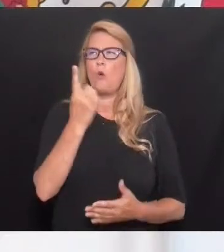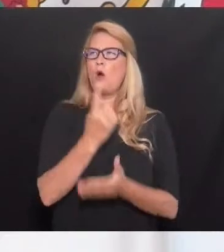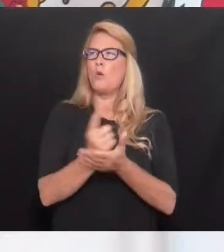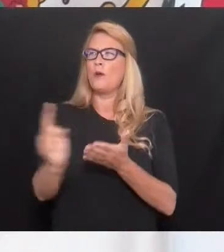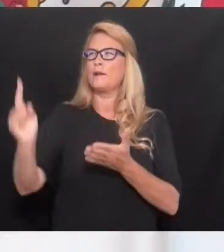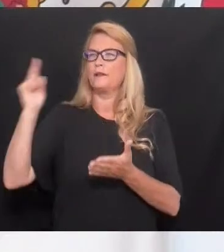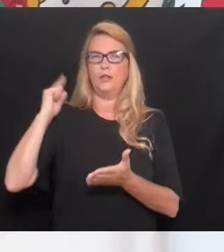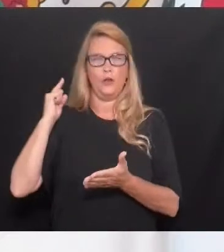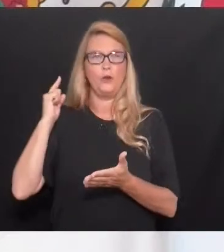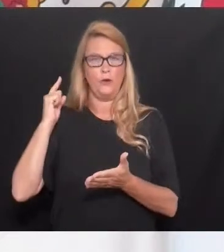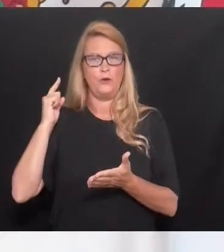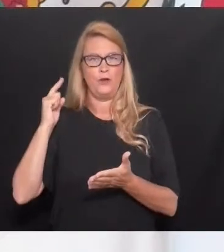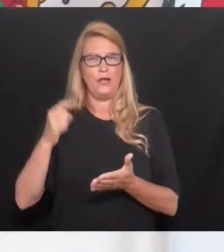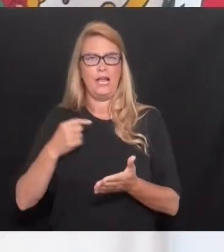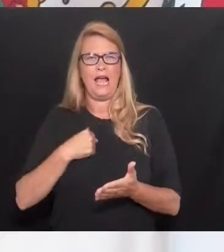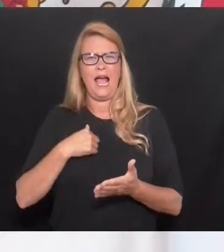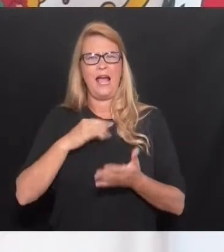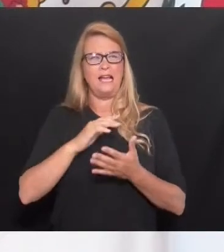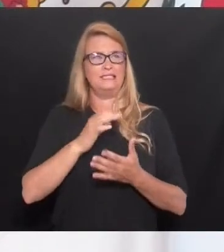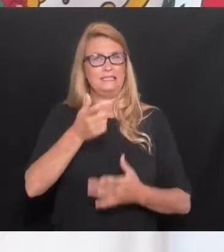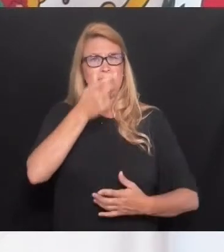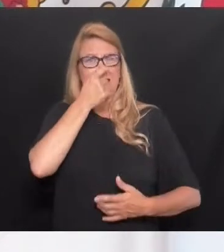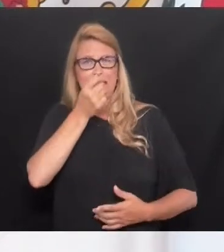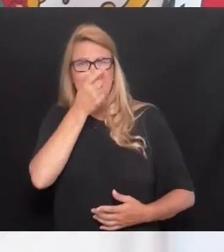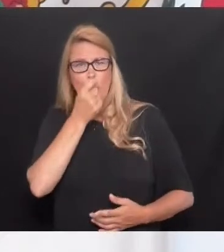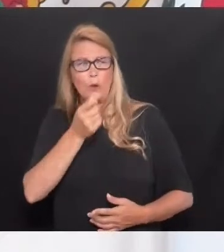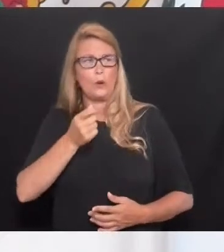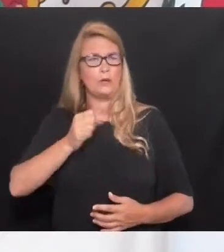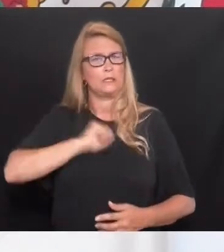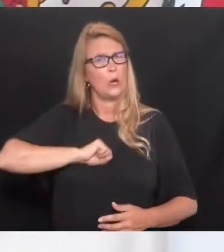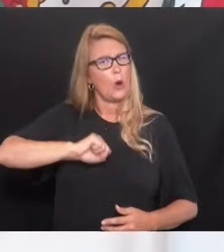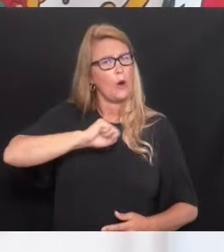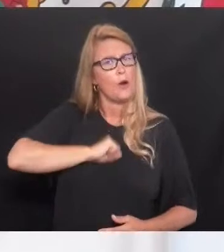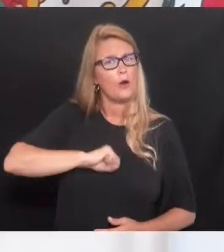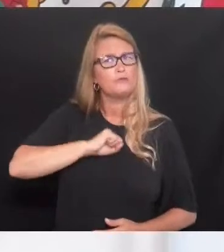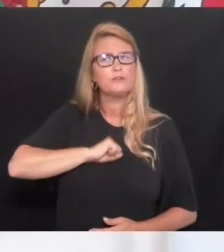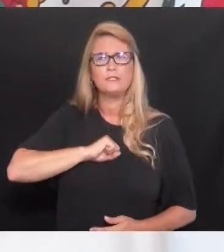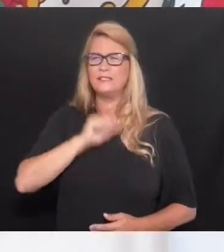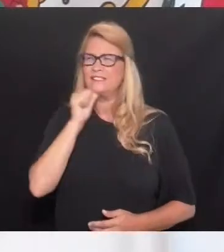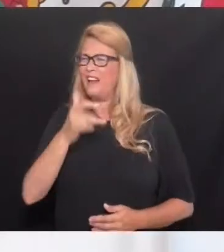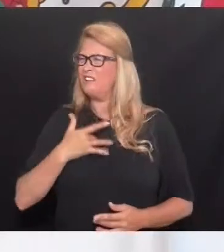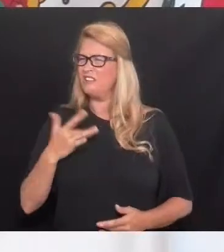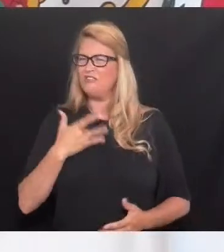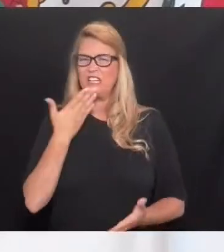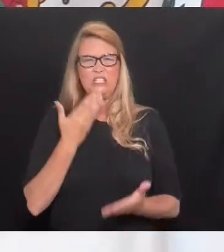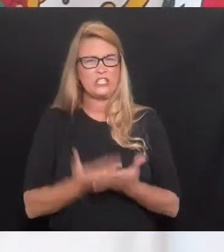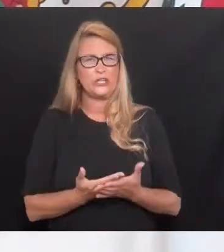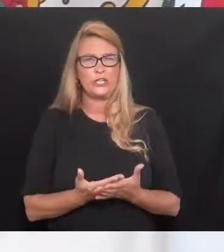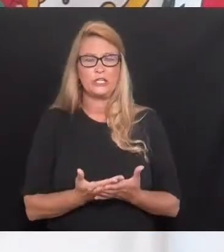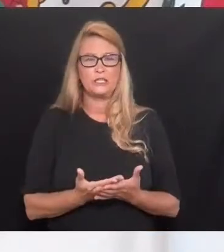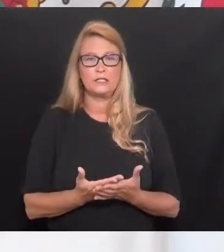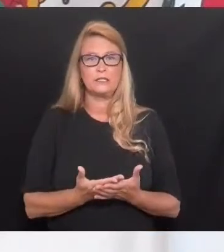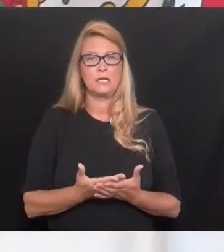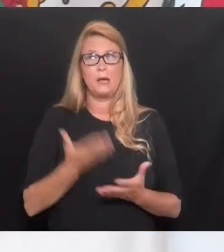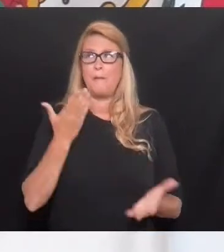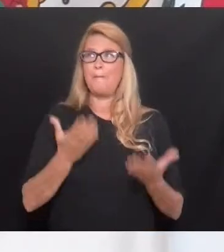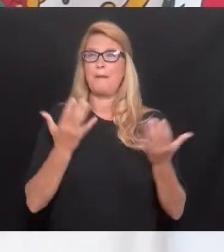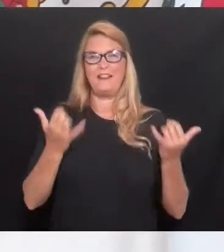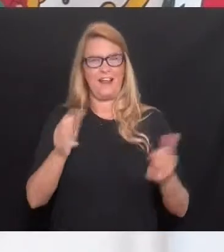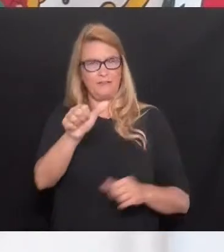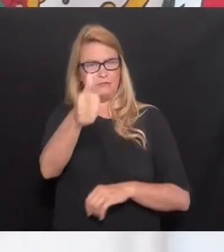ago, you know, I got this cold and cough a little bit, and I didn't feel the greatest and everything. Maybe it was 10 days ago